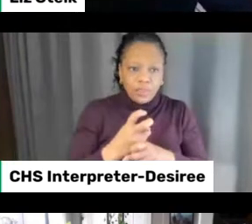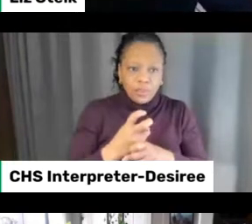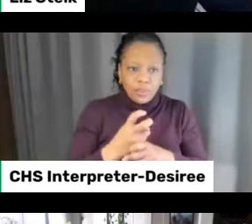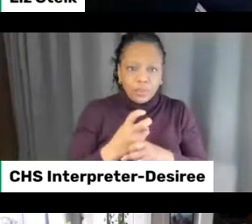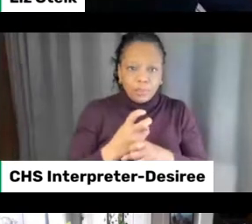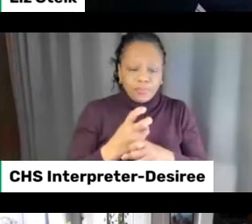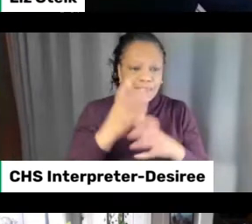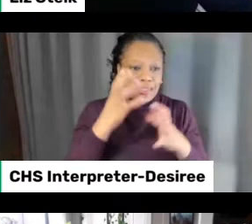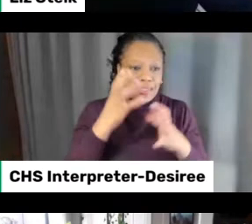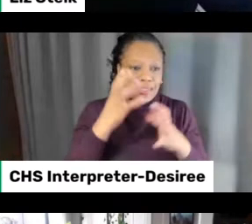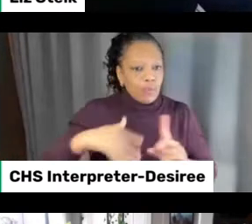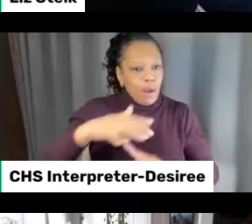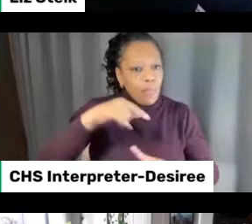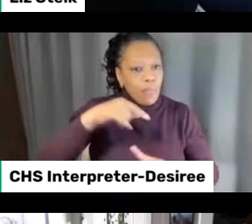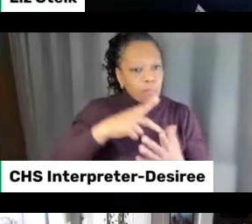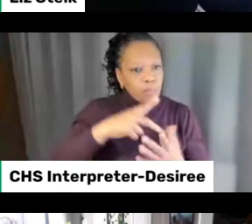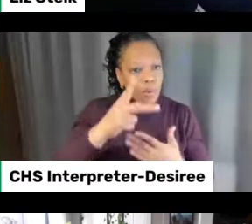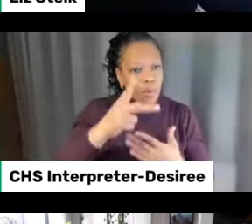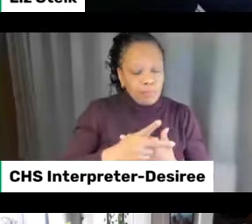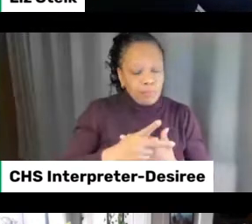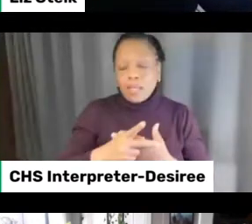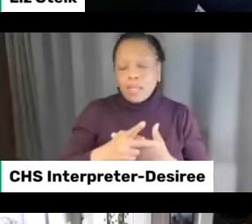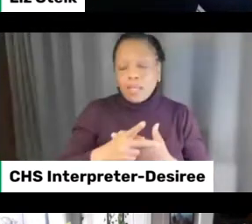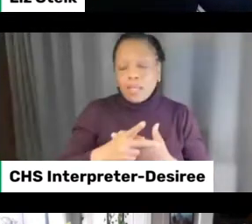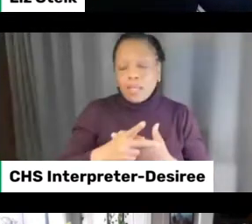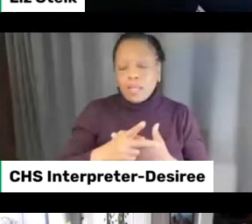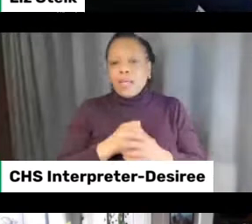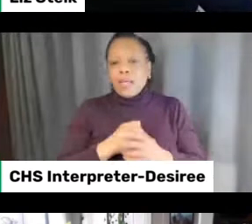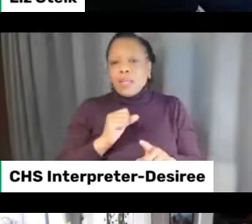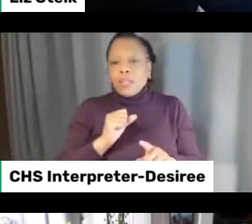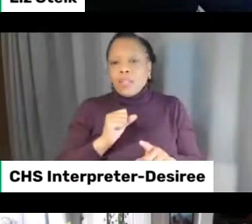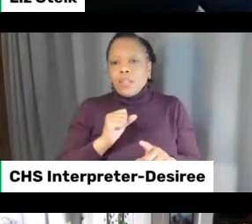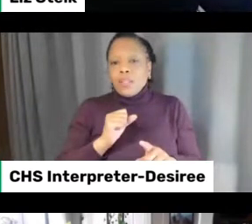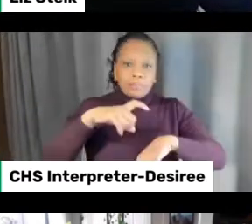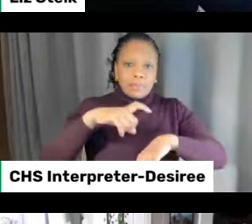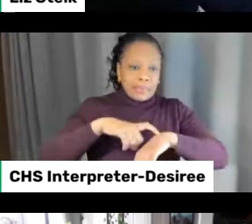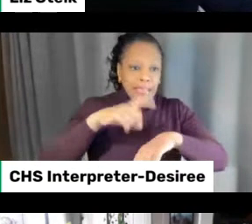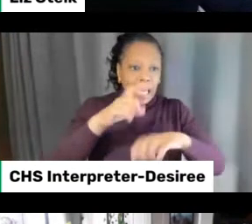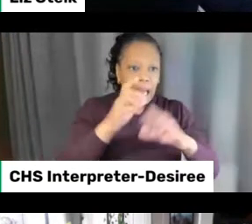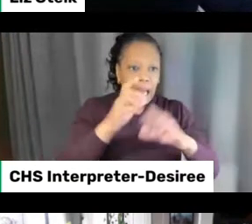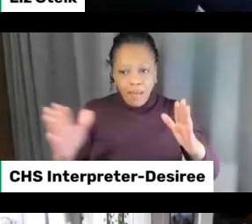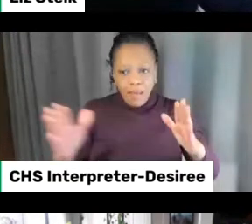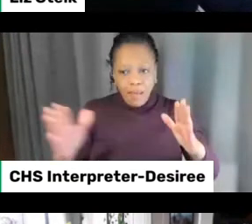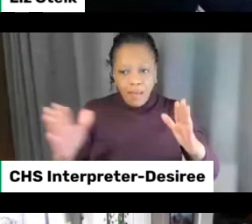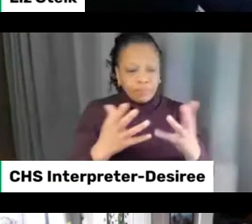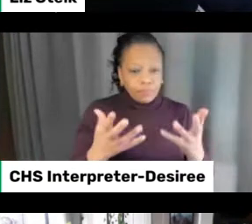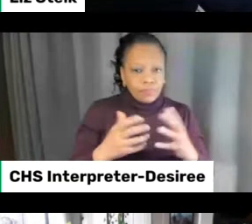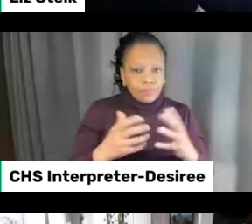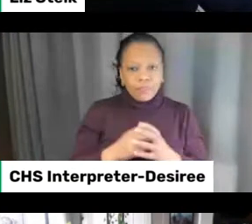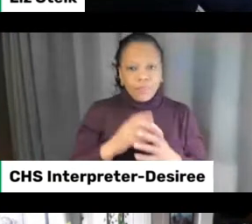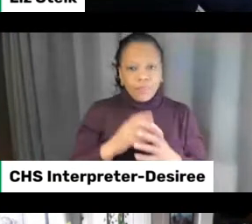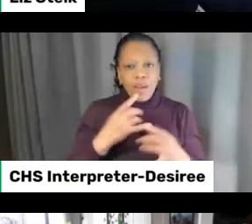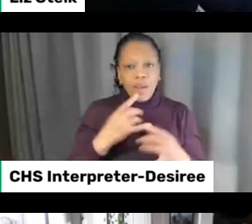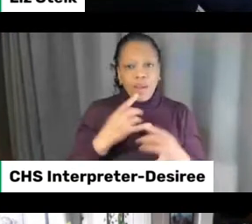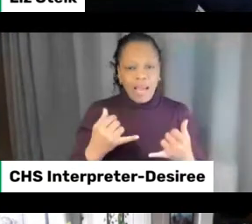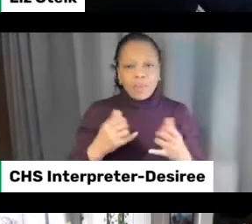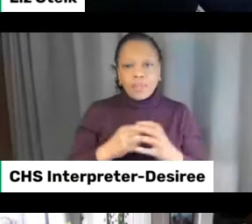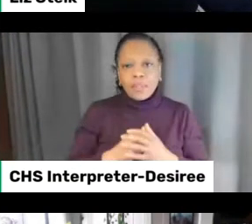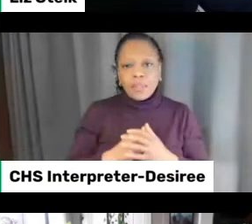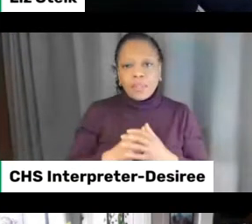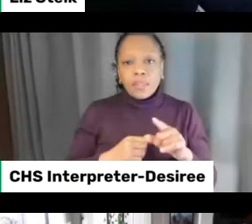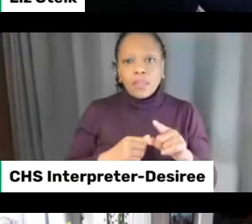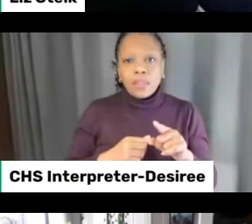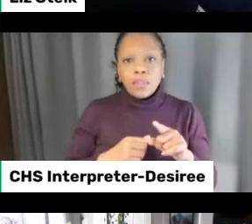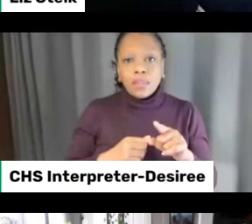So just a little bit about what the timeline is. So right now is when the House and